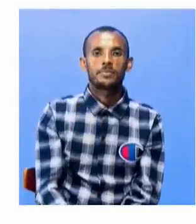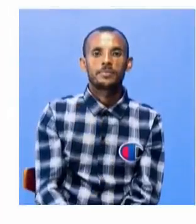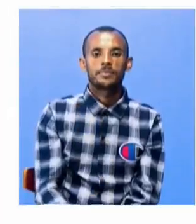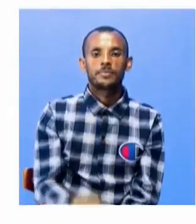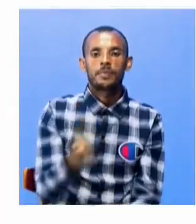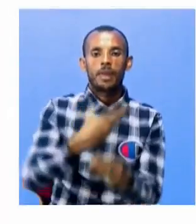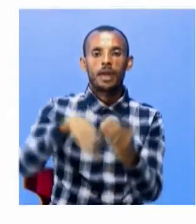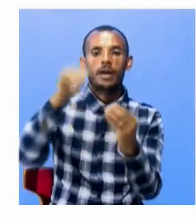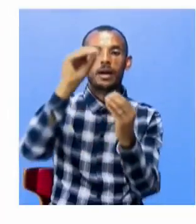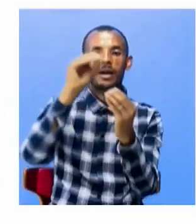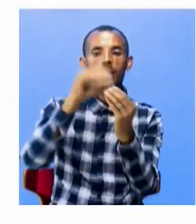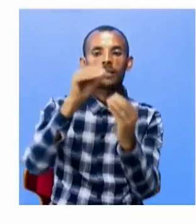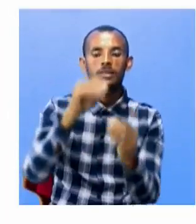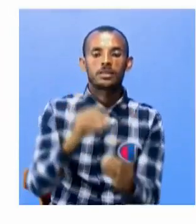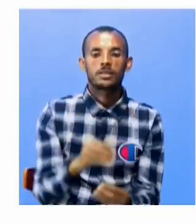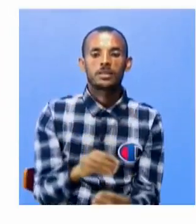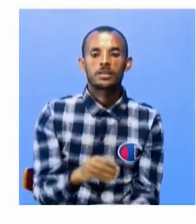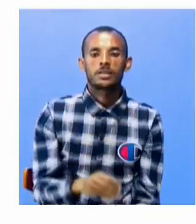increase